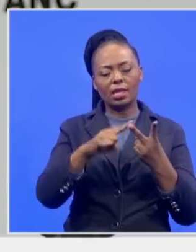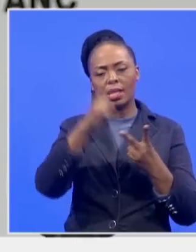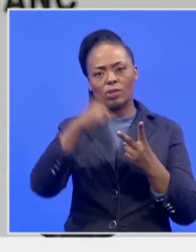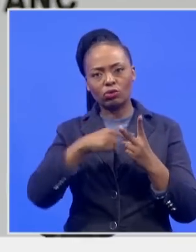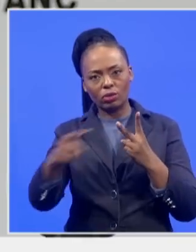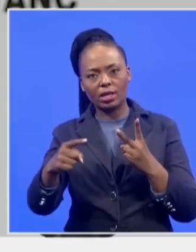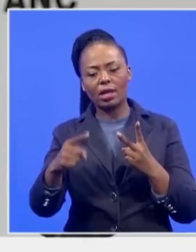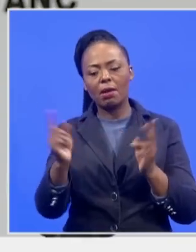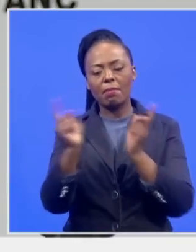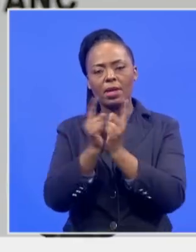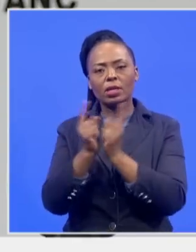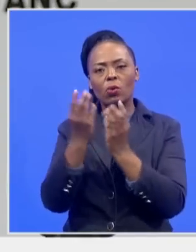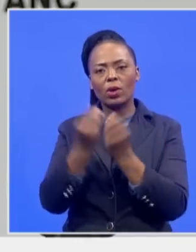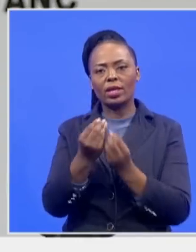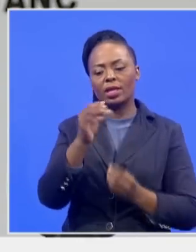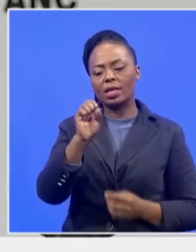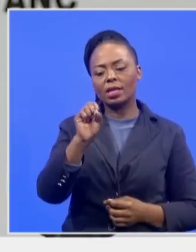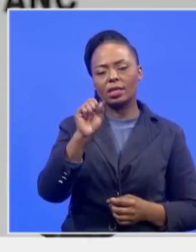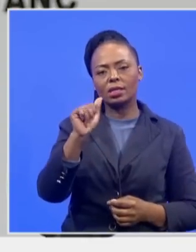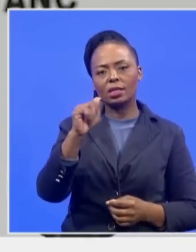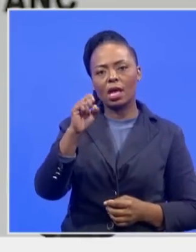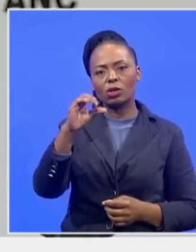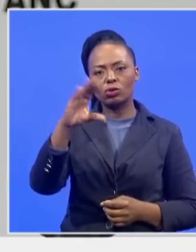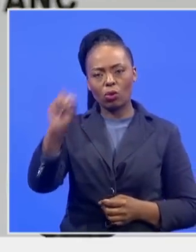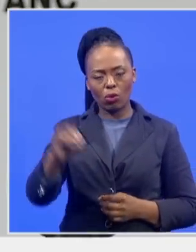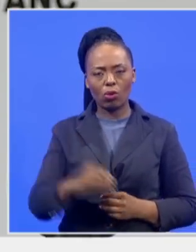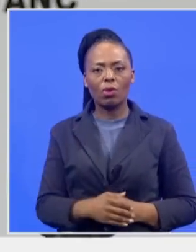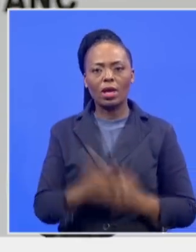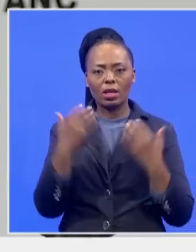resolving issues. So we are focused on the task of